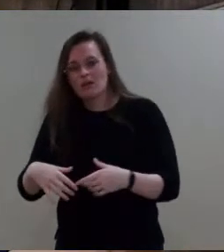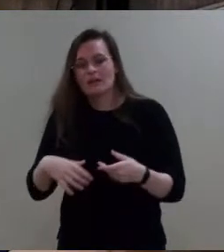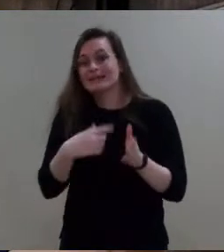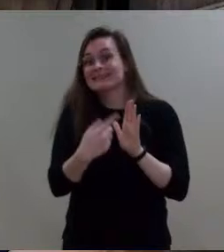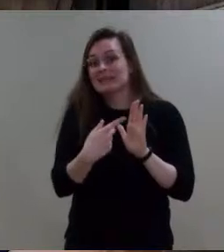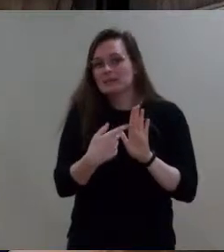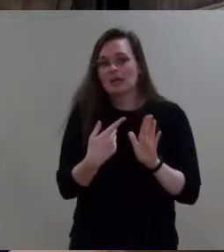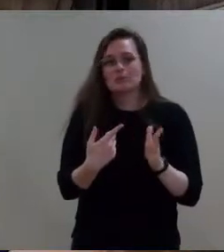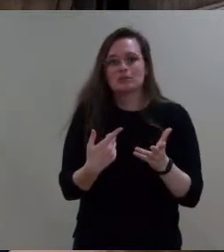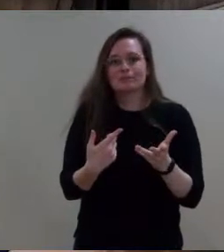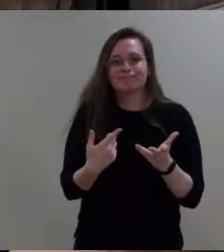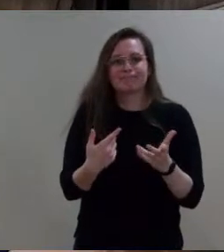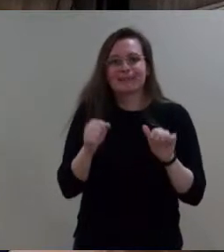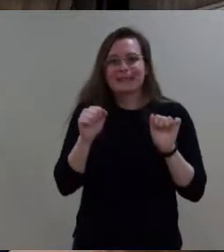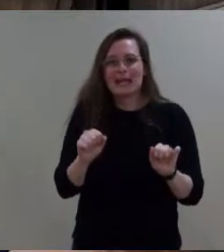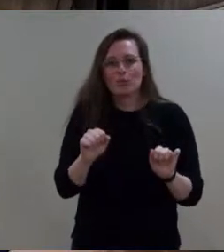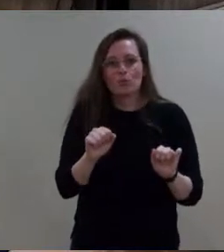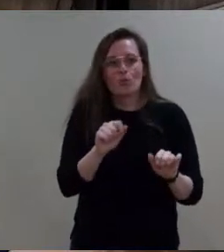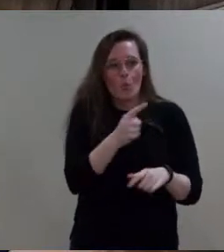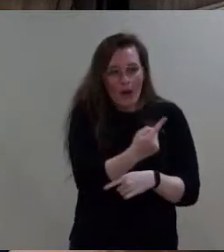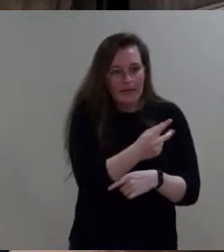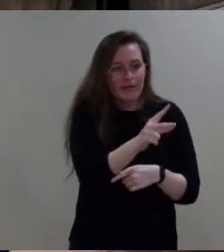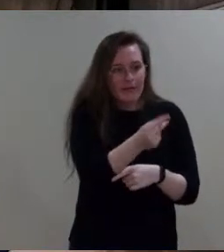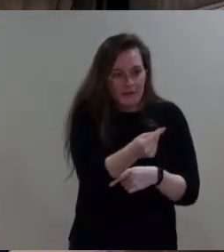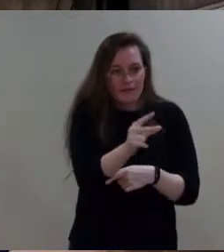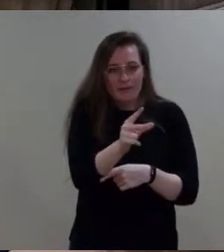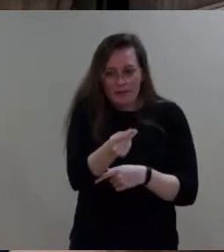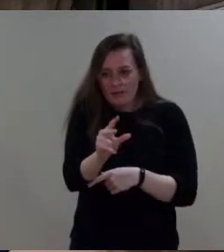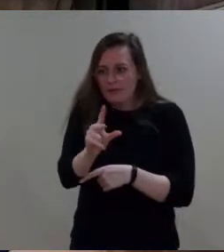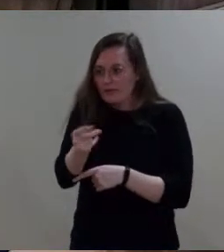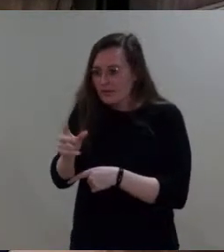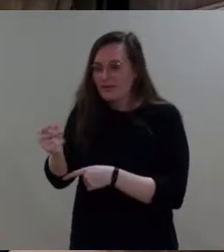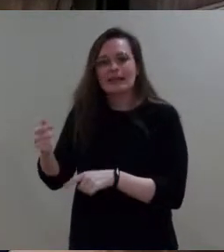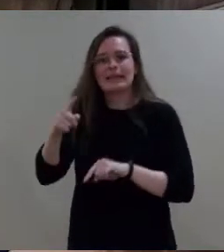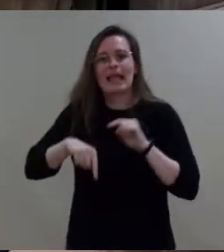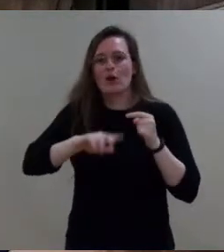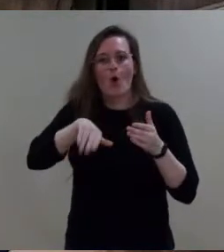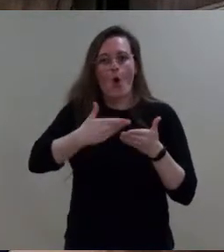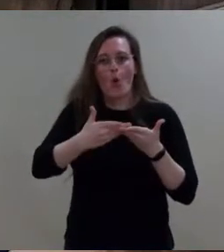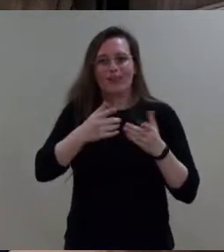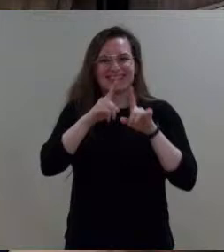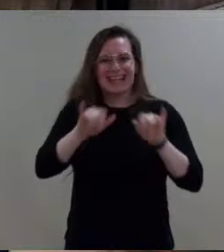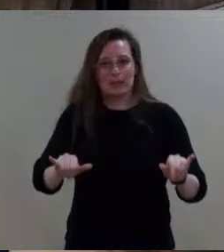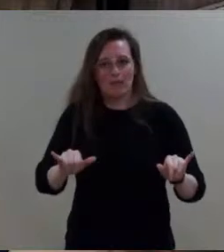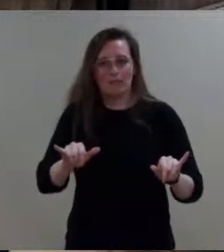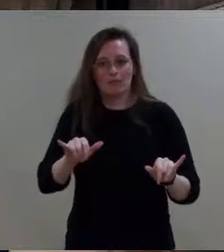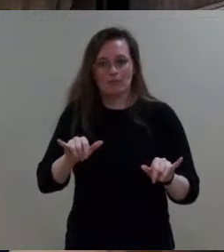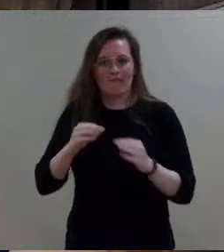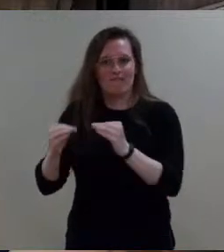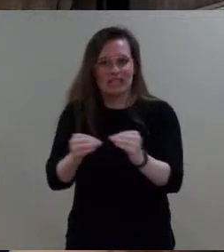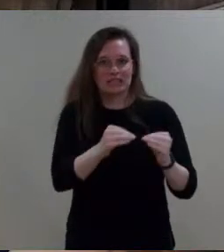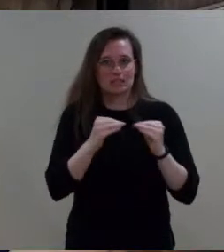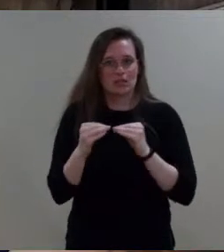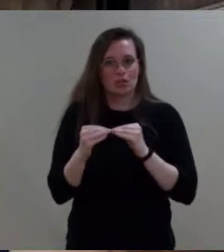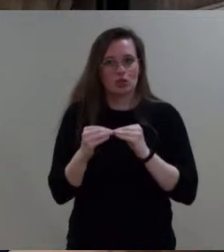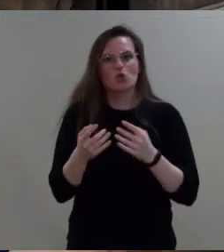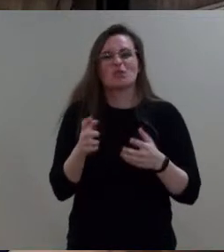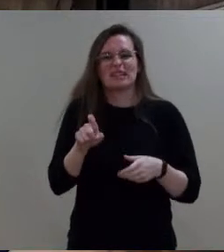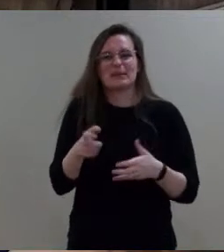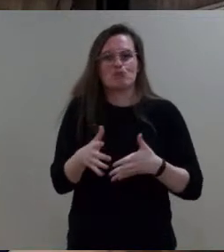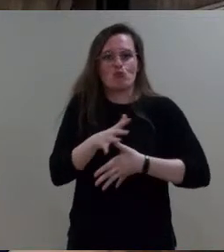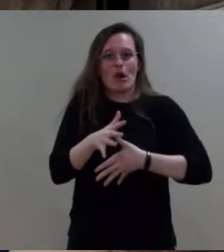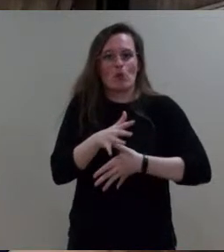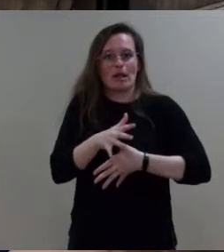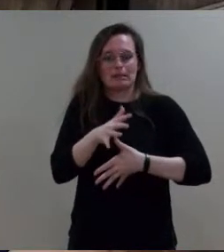my mindset is. You can't do everything at once. So sometimes priorities have to come first, and I mean, definitely the pool would be a priority to me,